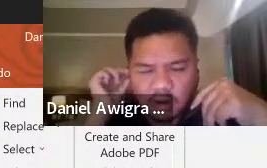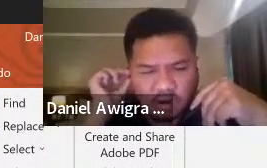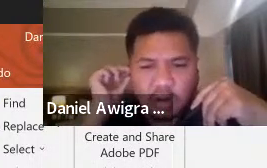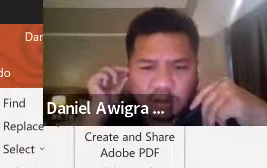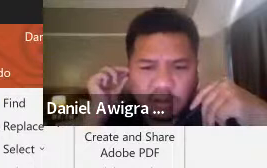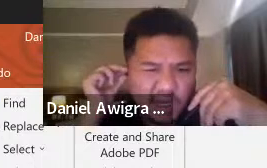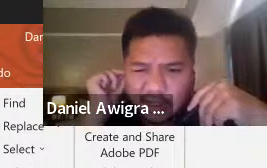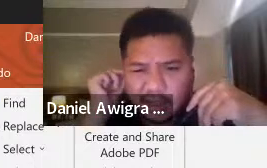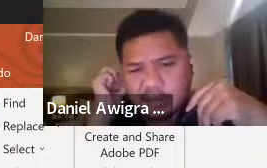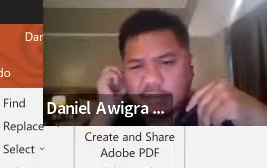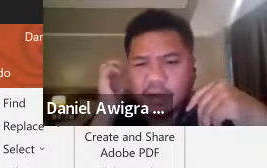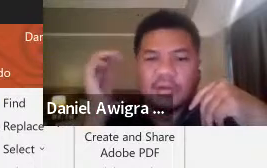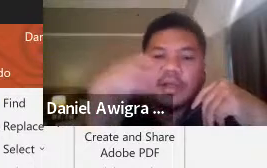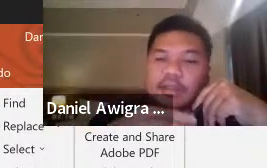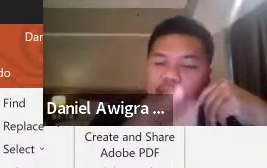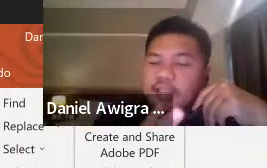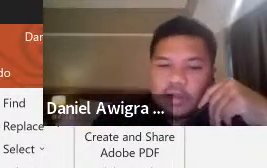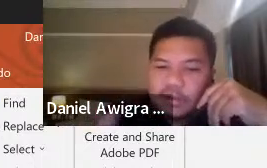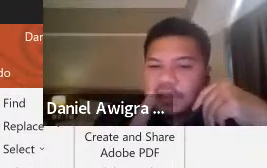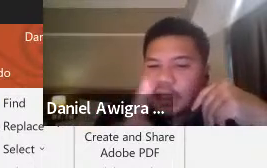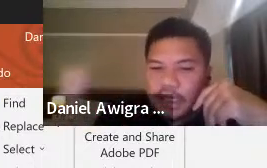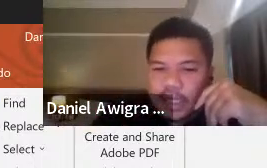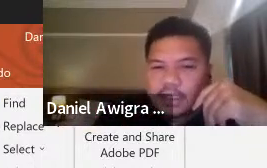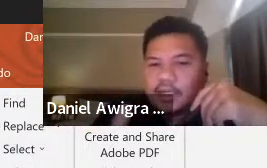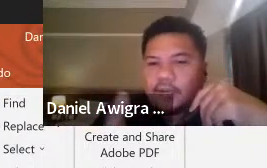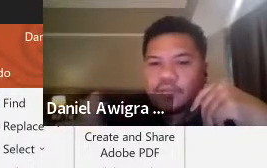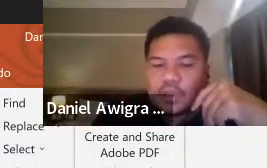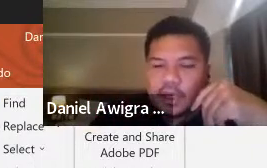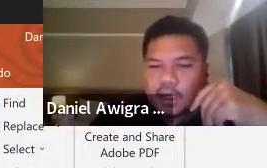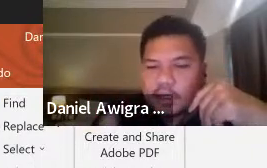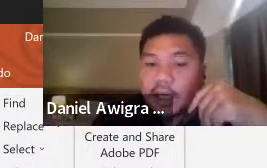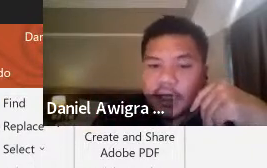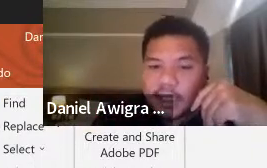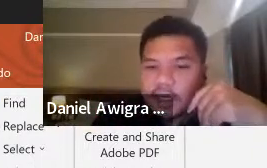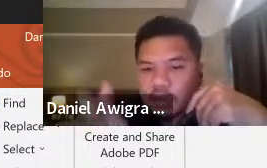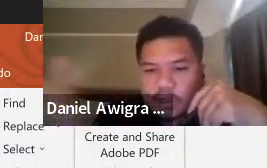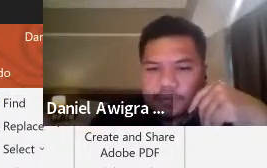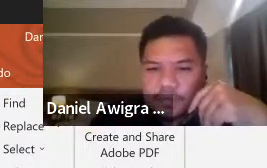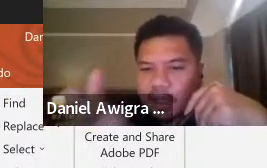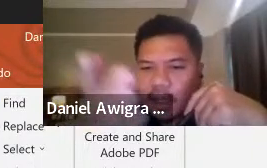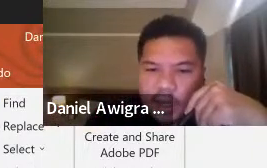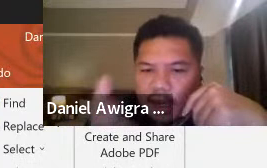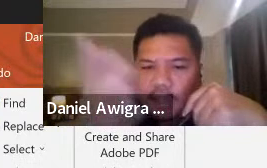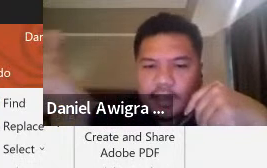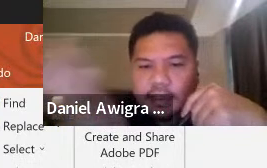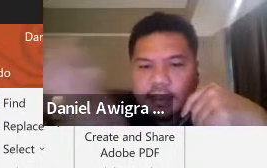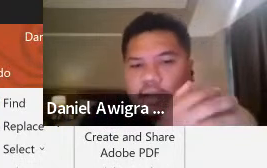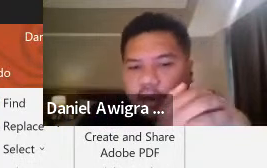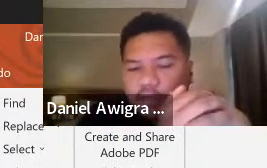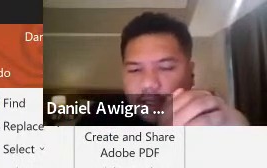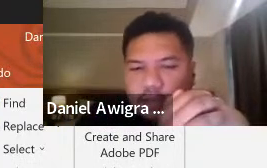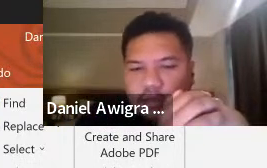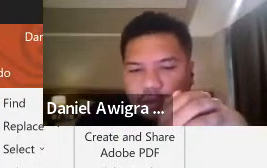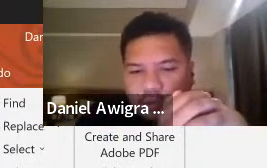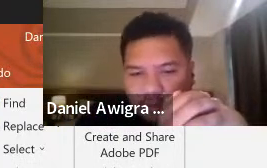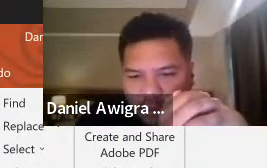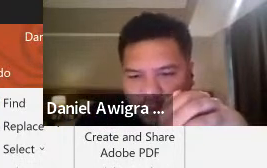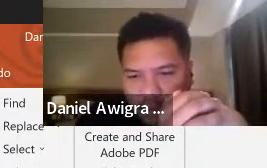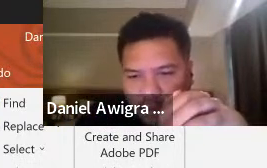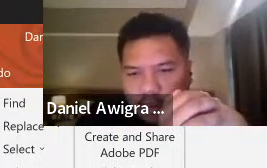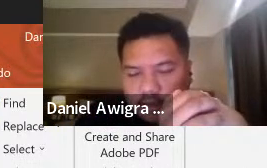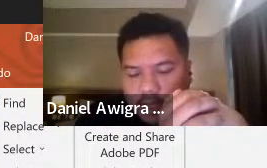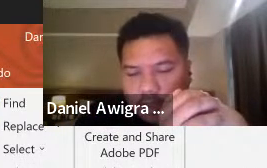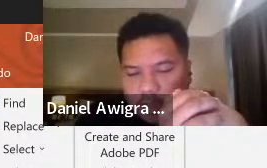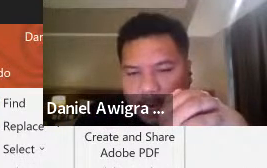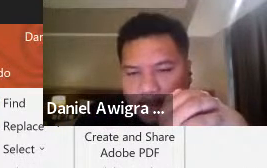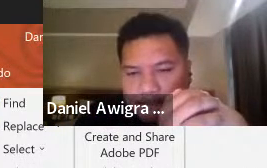dealer. No, not really a dealer. They're just only basically like a career and so on. And I think we need to, how